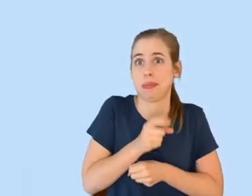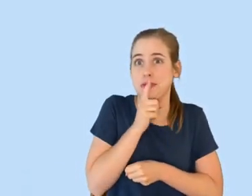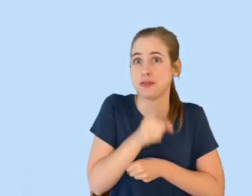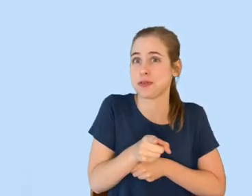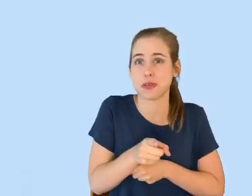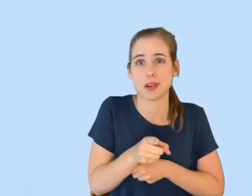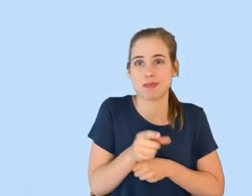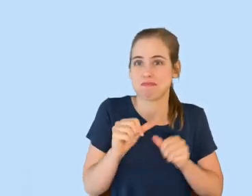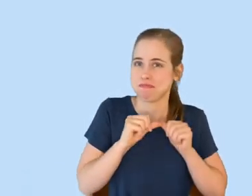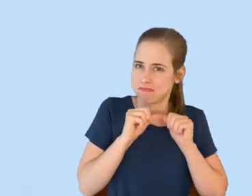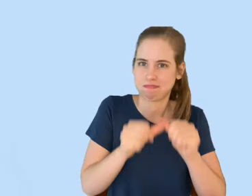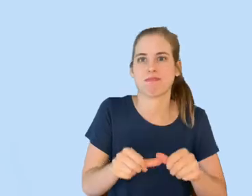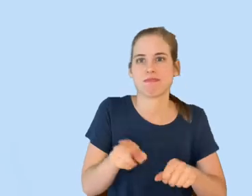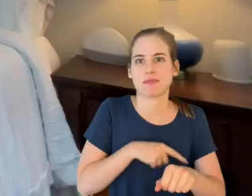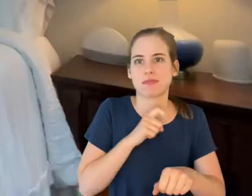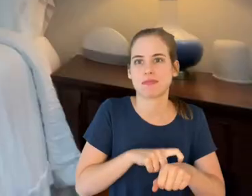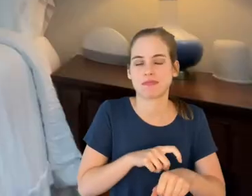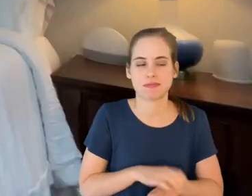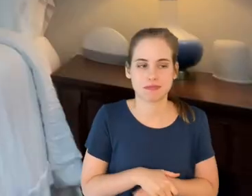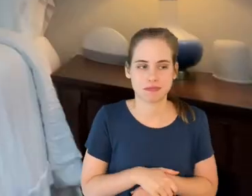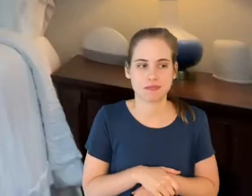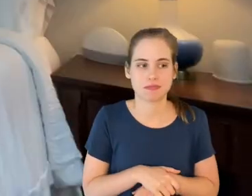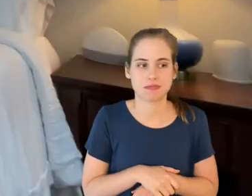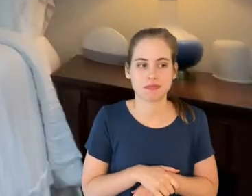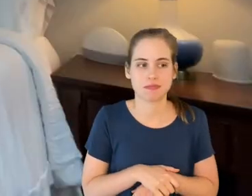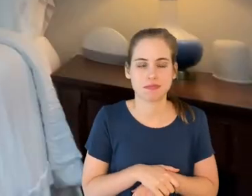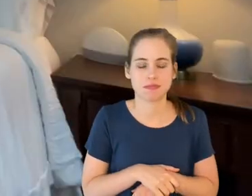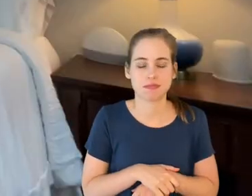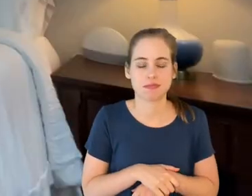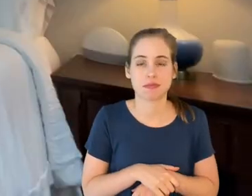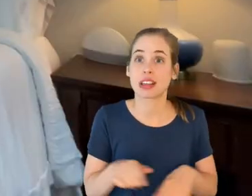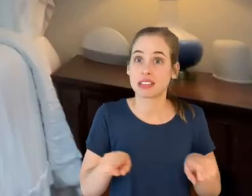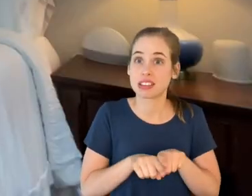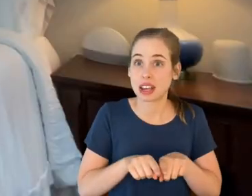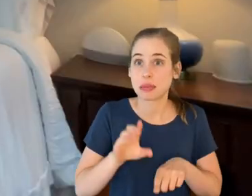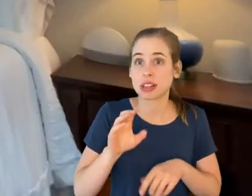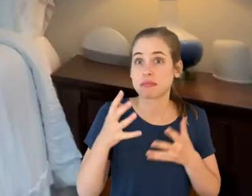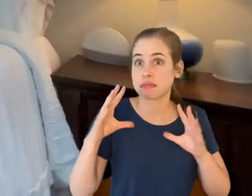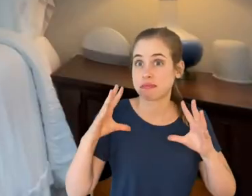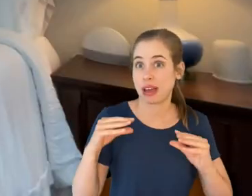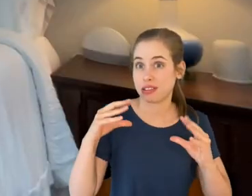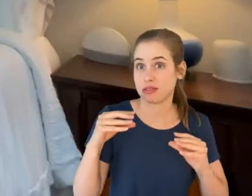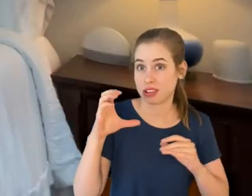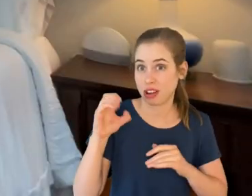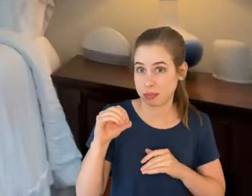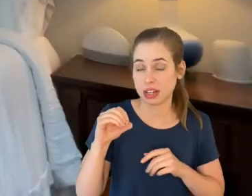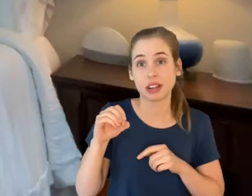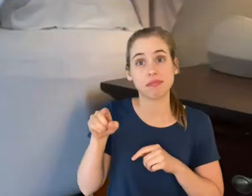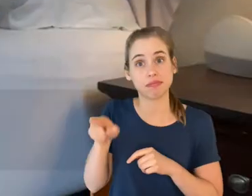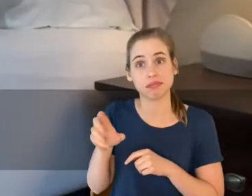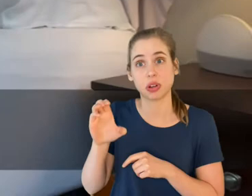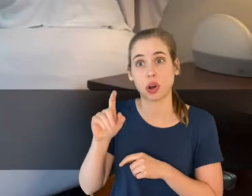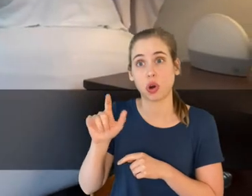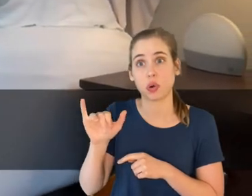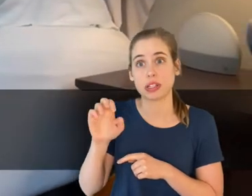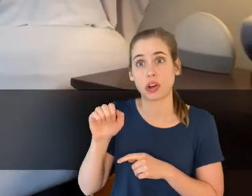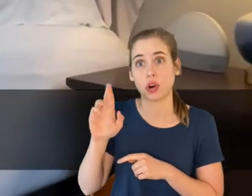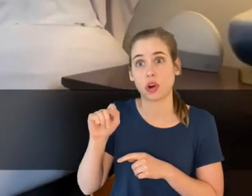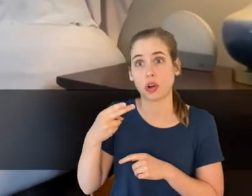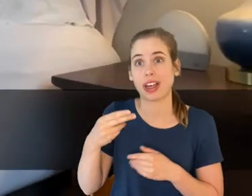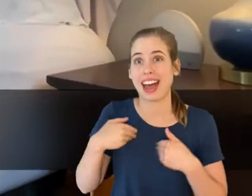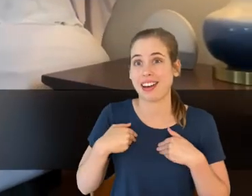soft, nice sheets. So like many mattress companies, Cozy Earth also offers a sleep trial. It's 100